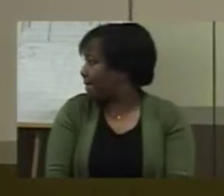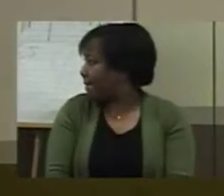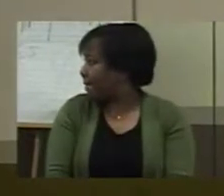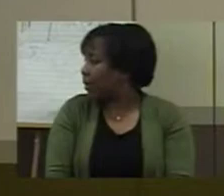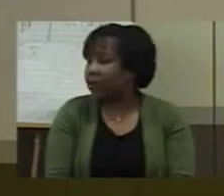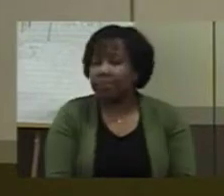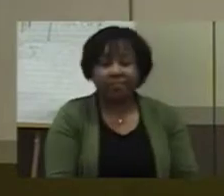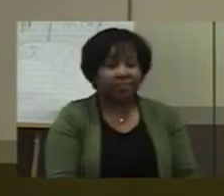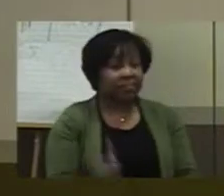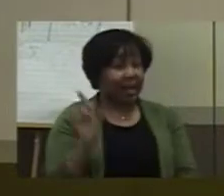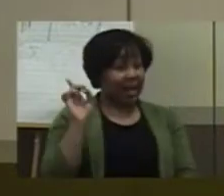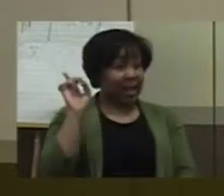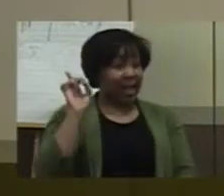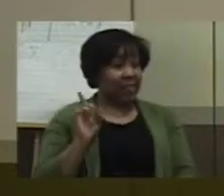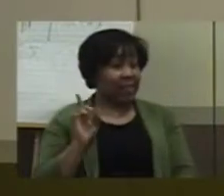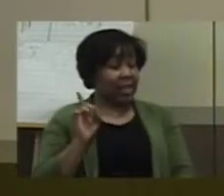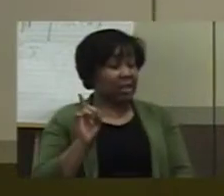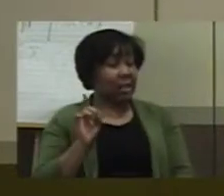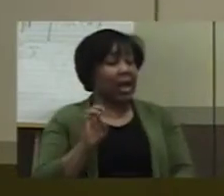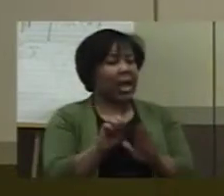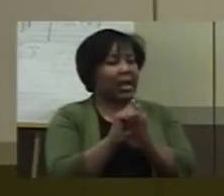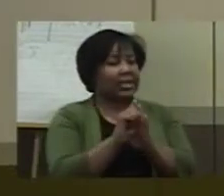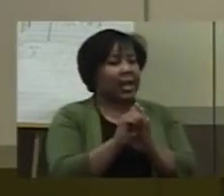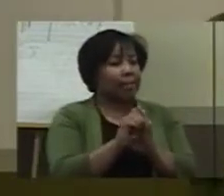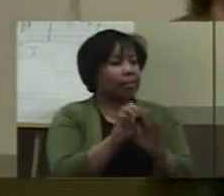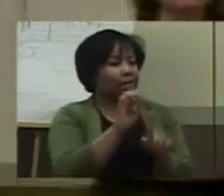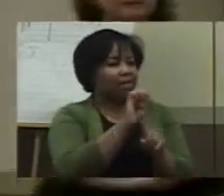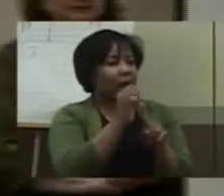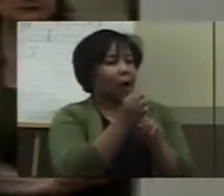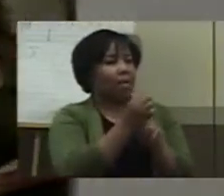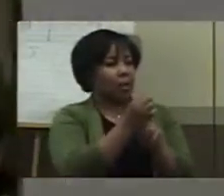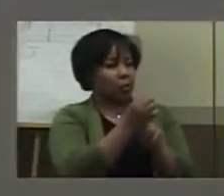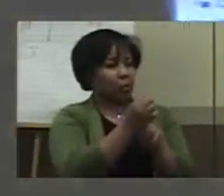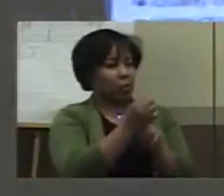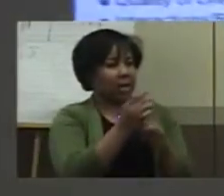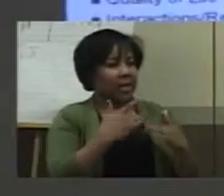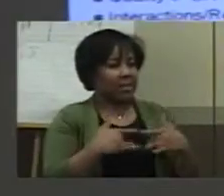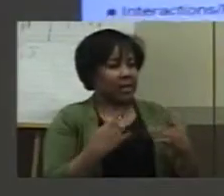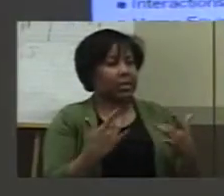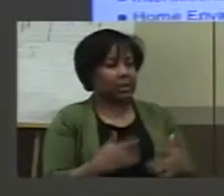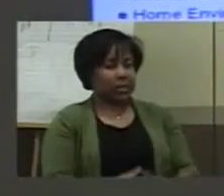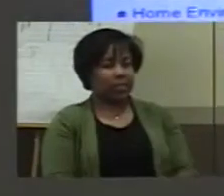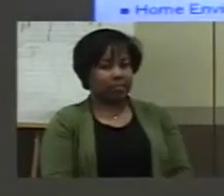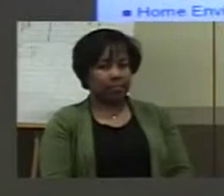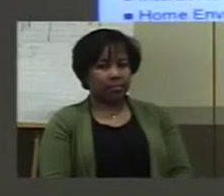Here are some examples of environmental setting events. Okay.